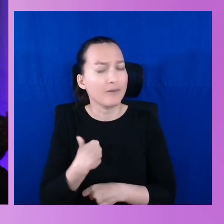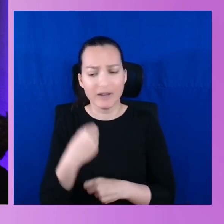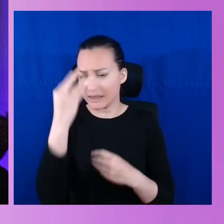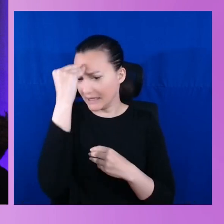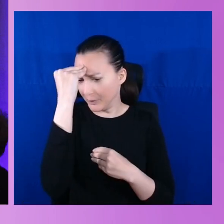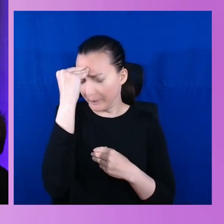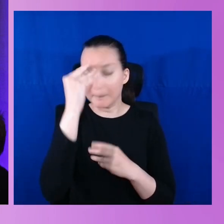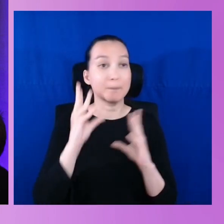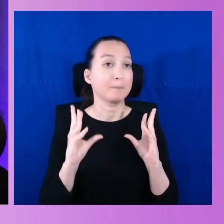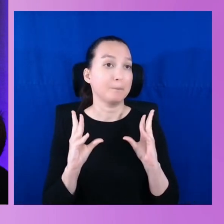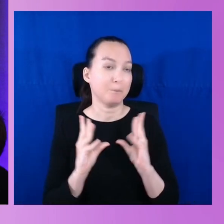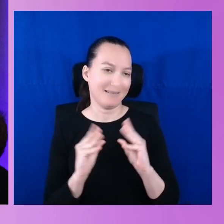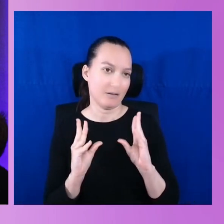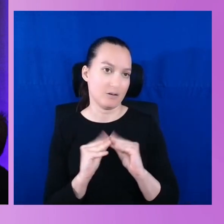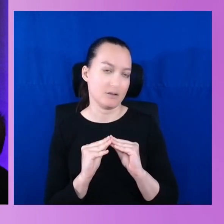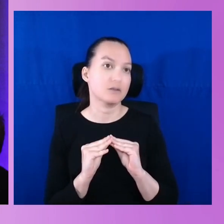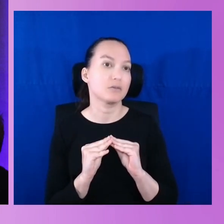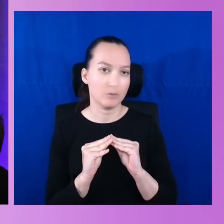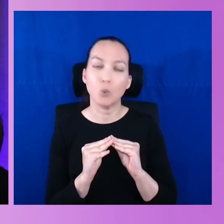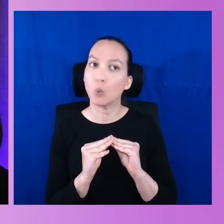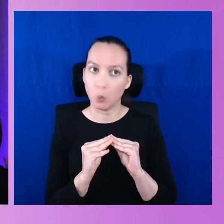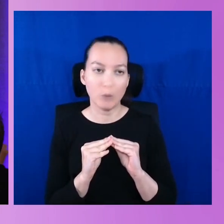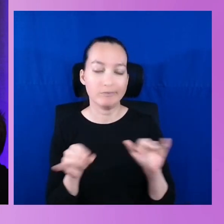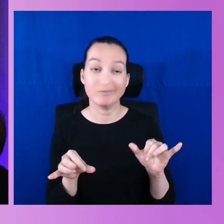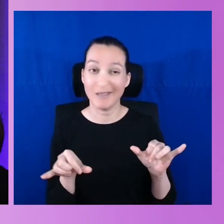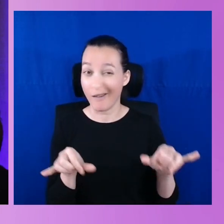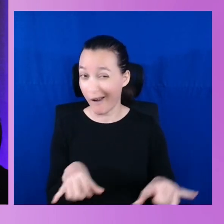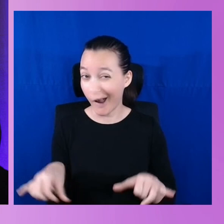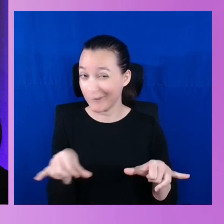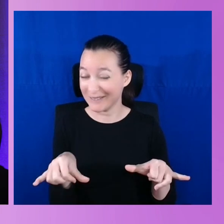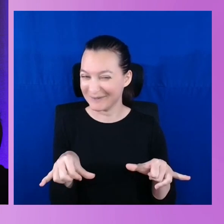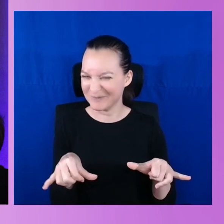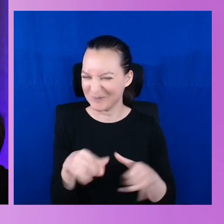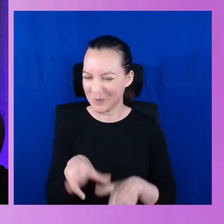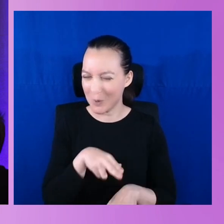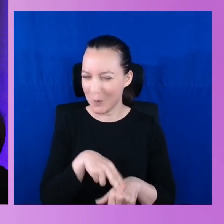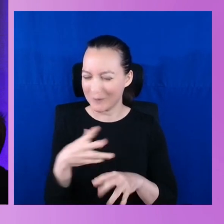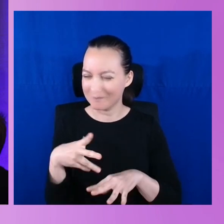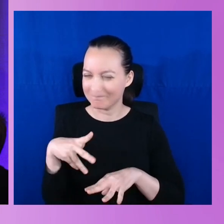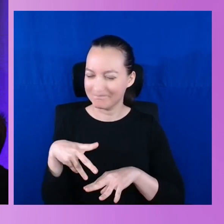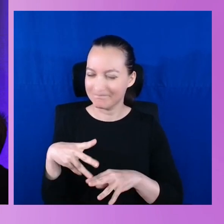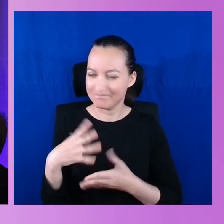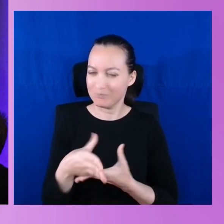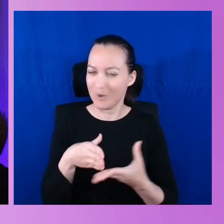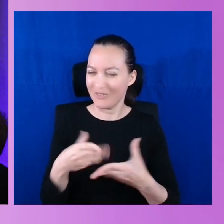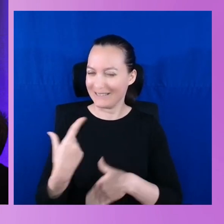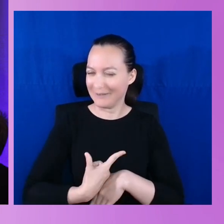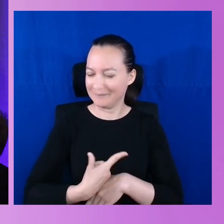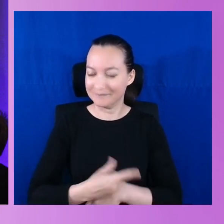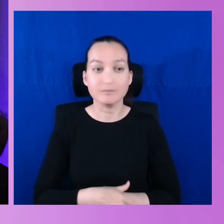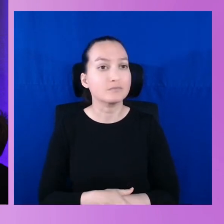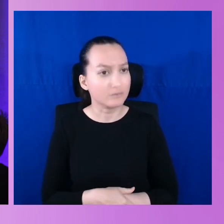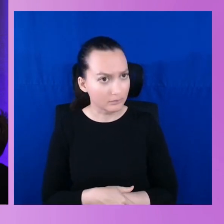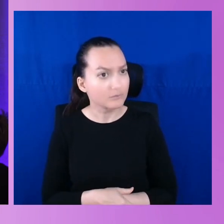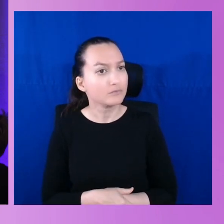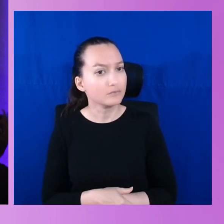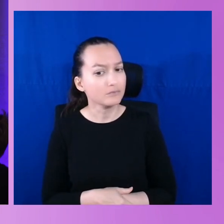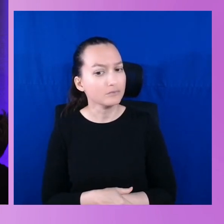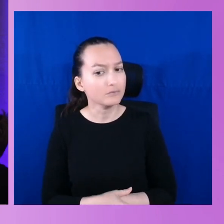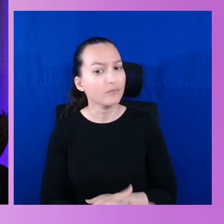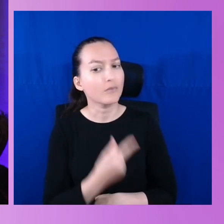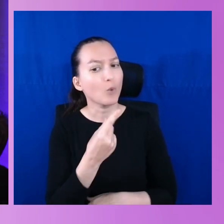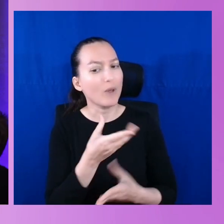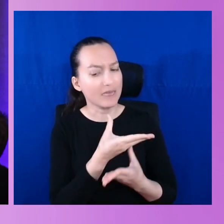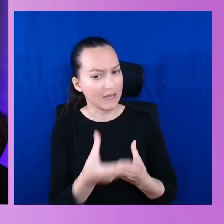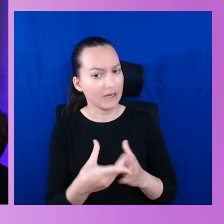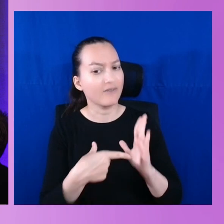meetings, because it is such a common part of our day. Yeah. So. And I would say the one set of